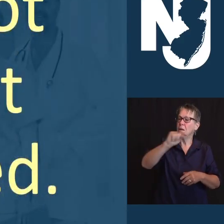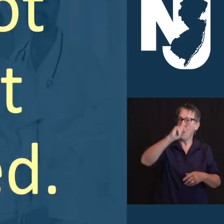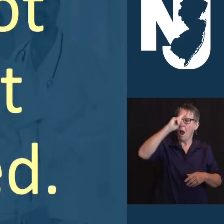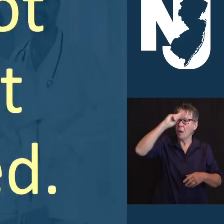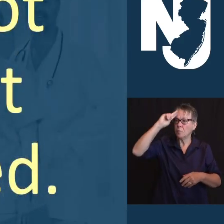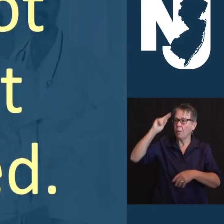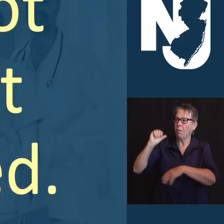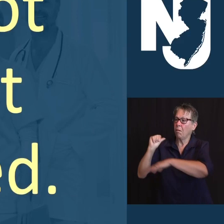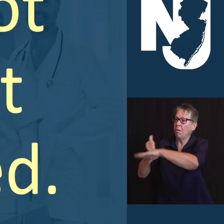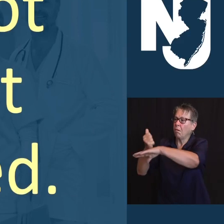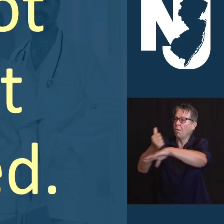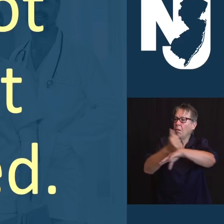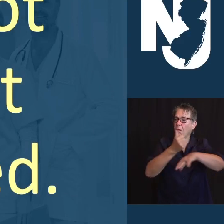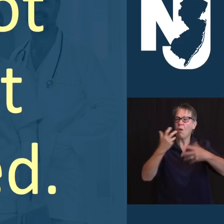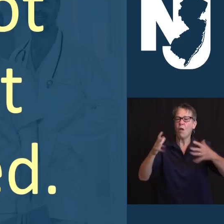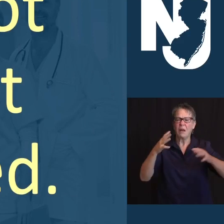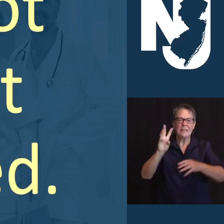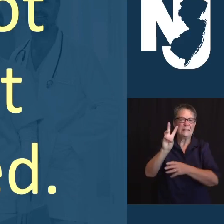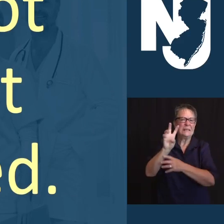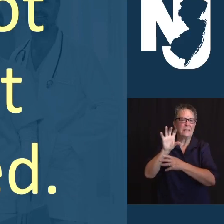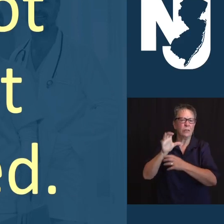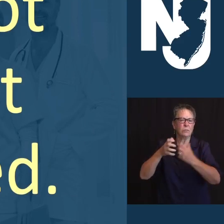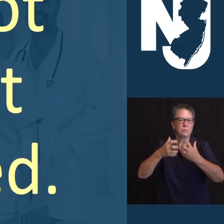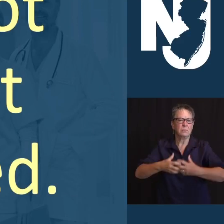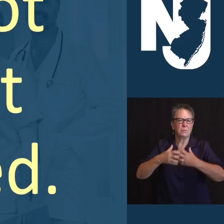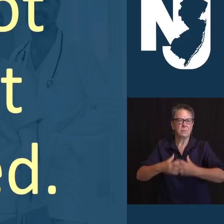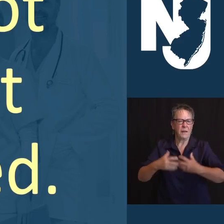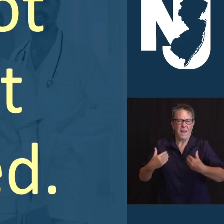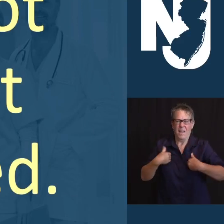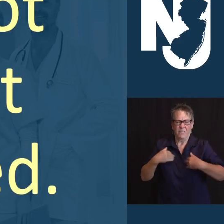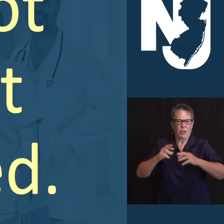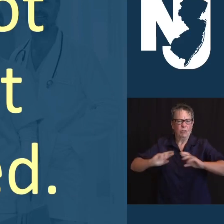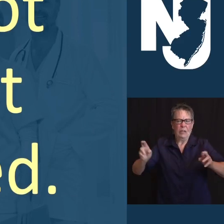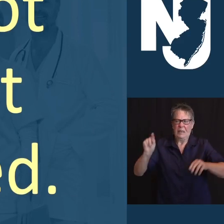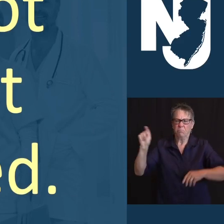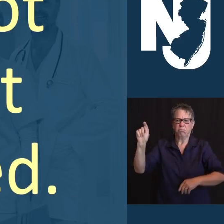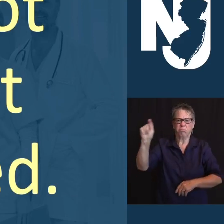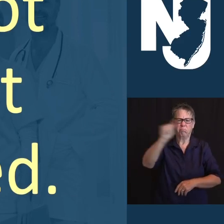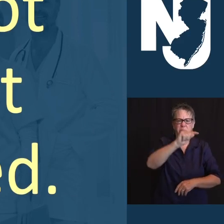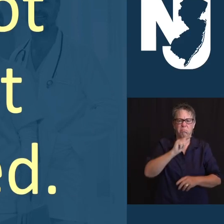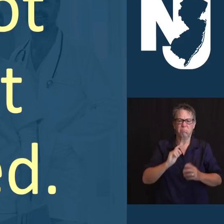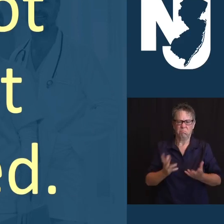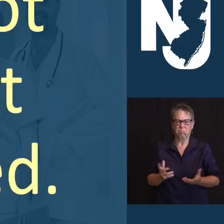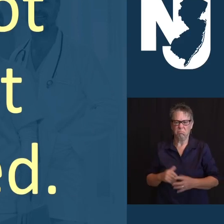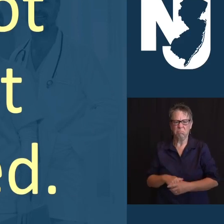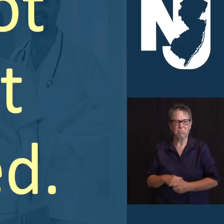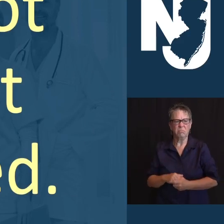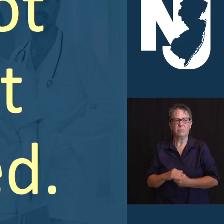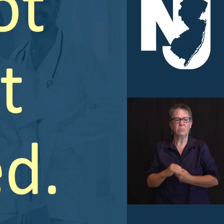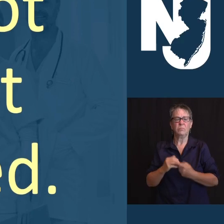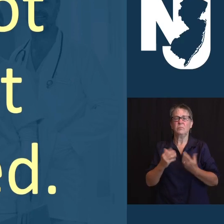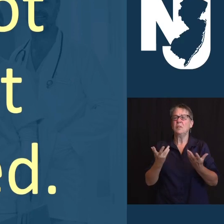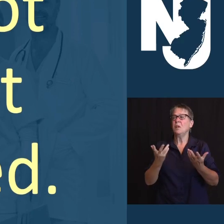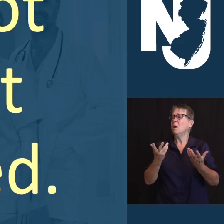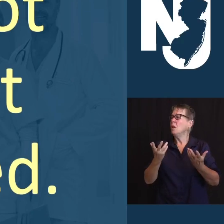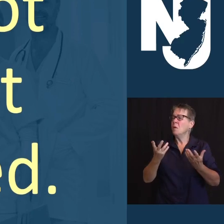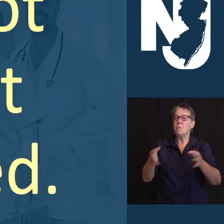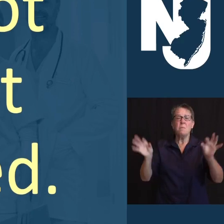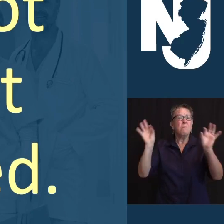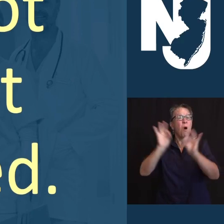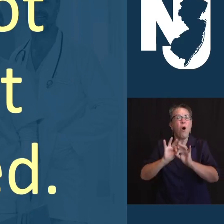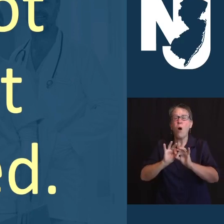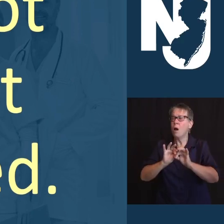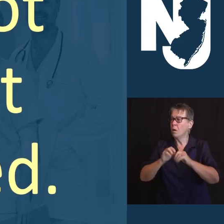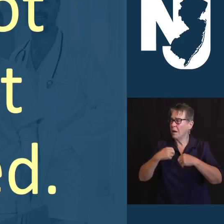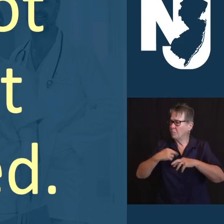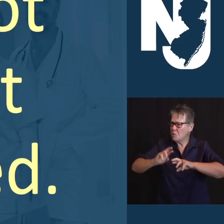is how we've been working to protect against the next wave, please God, or the next pandemic, even while we continue to